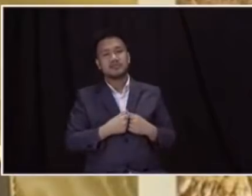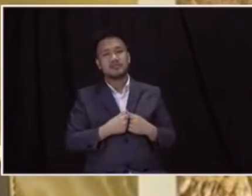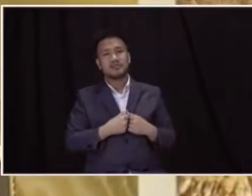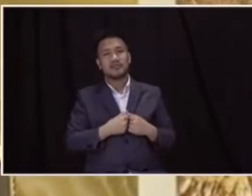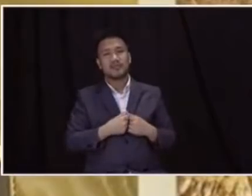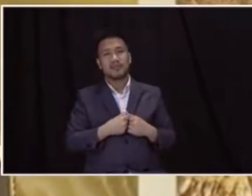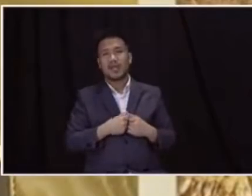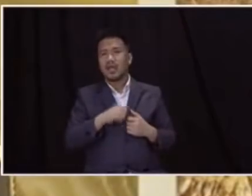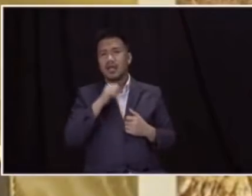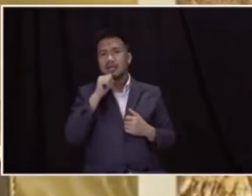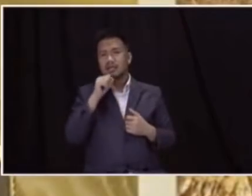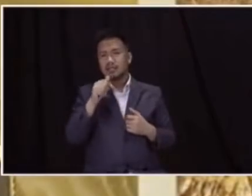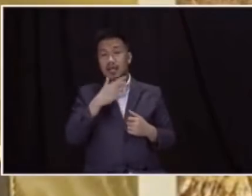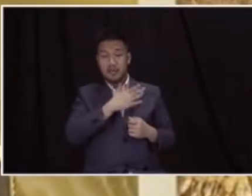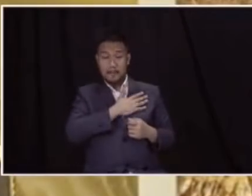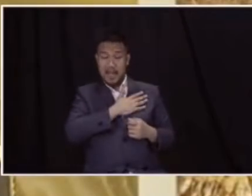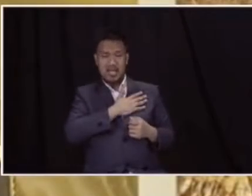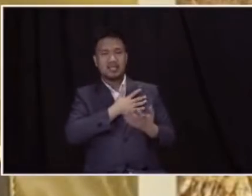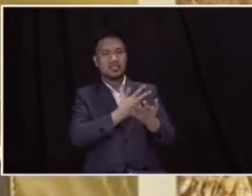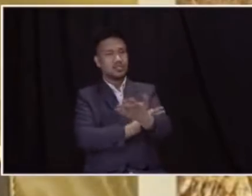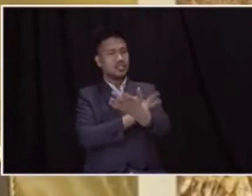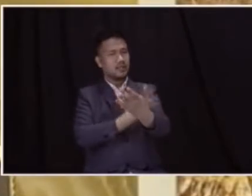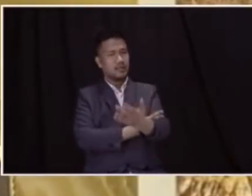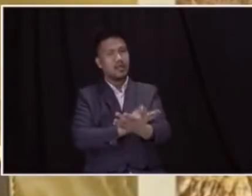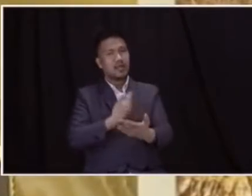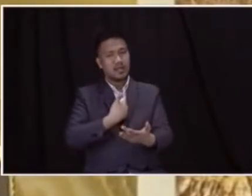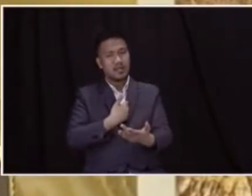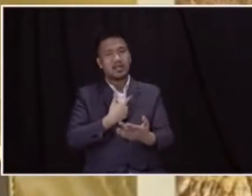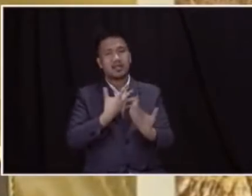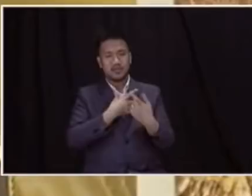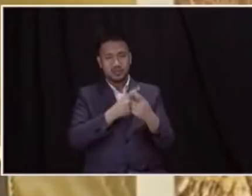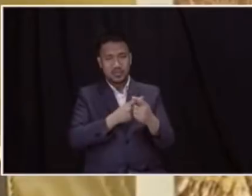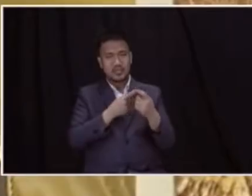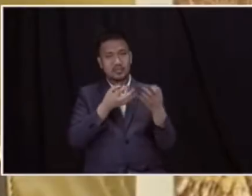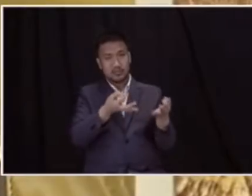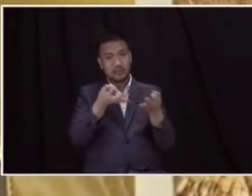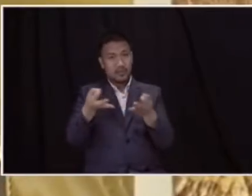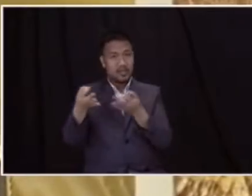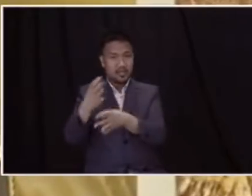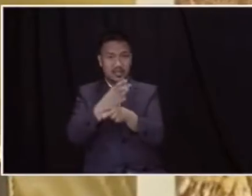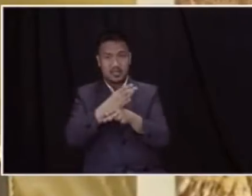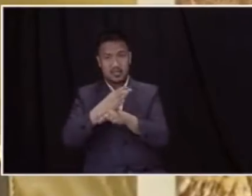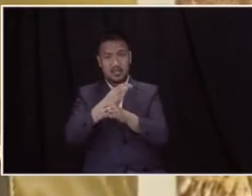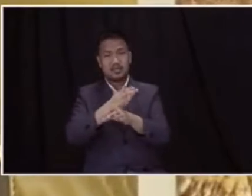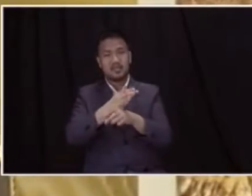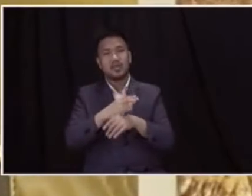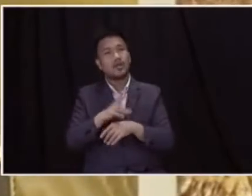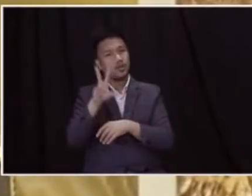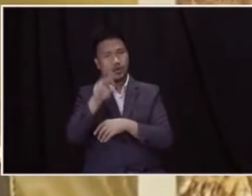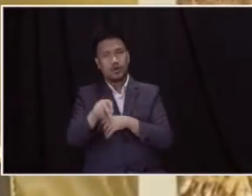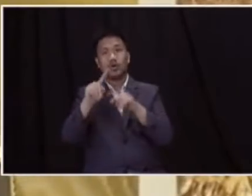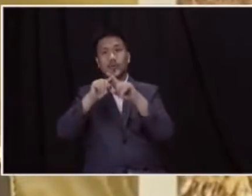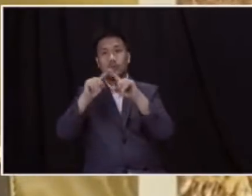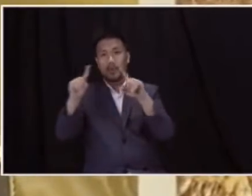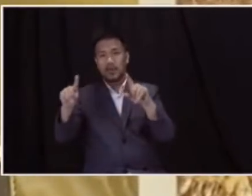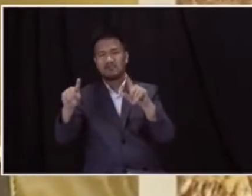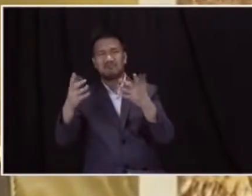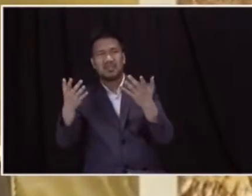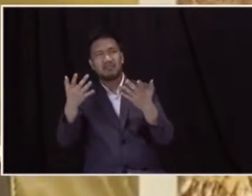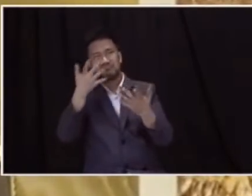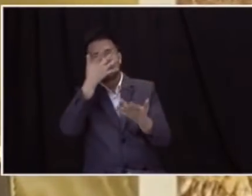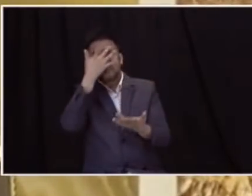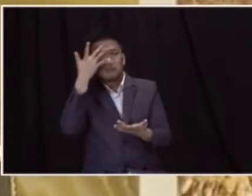that it is not my sheep that I am entrusted to take care of. Rather, lest I